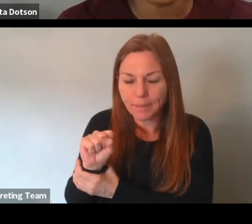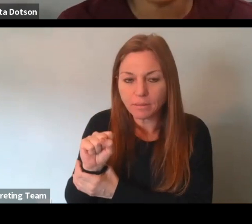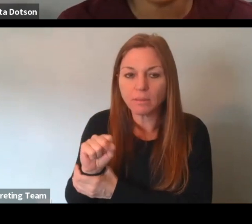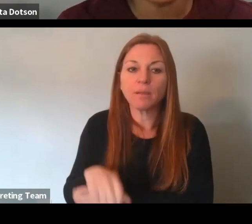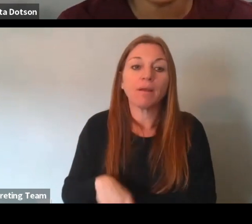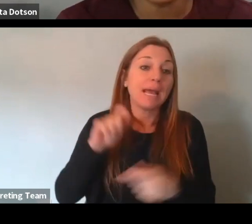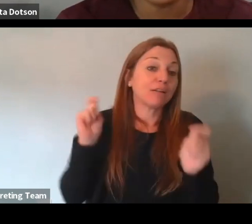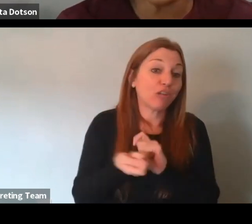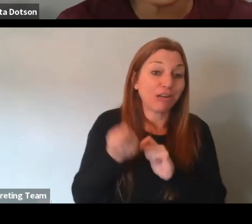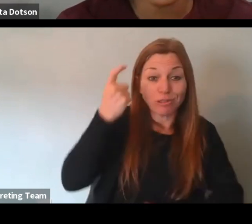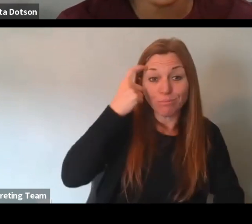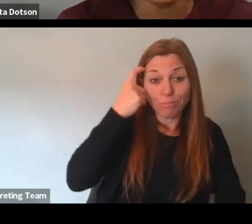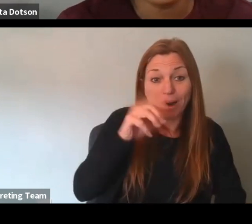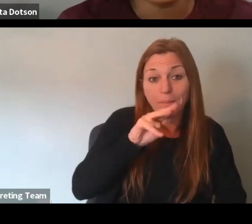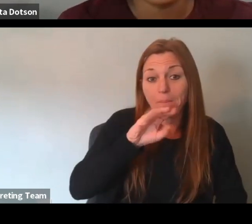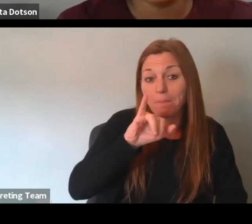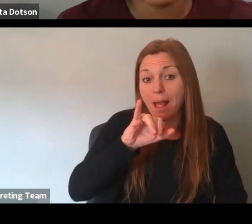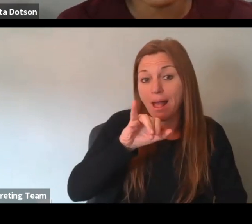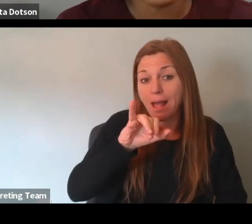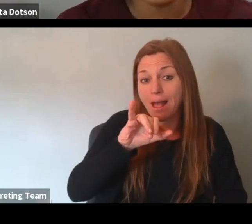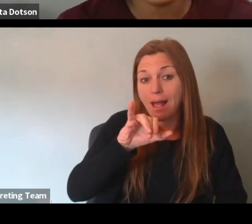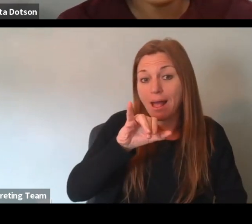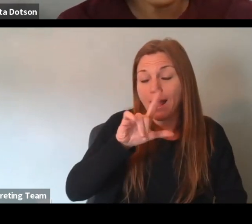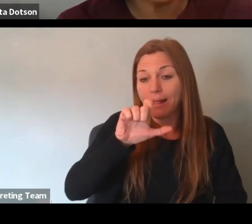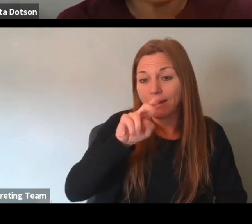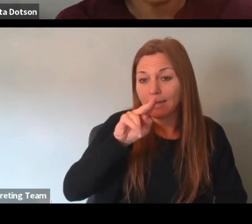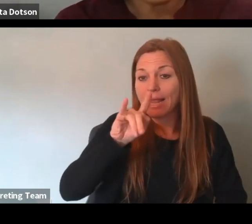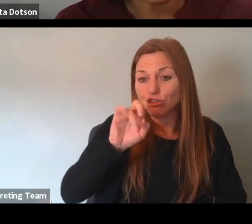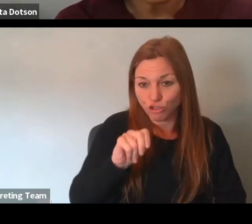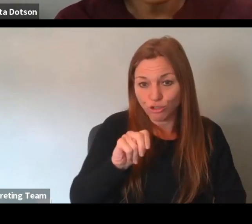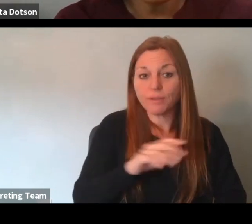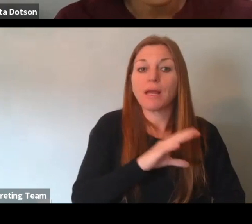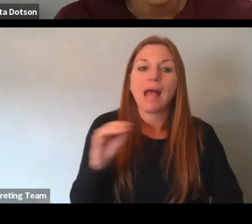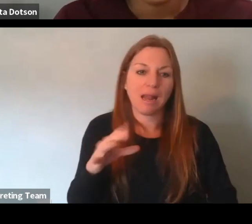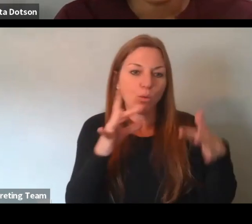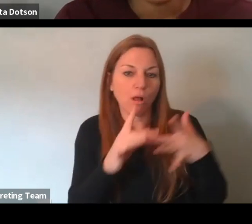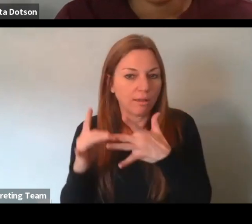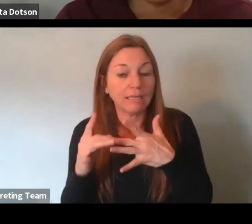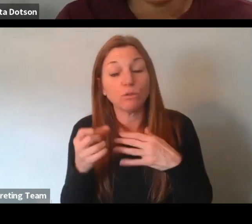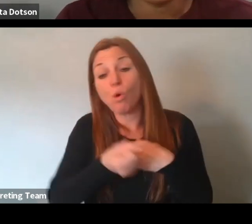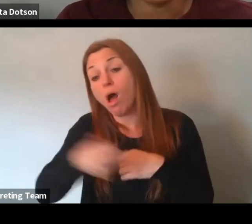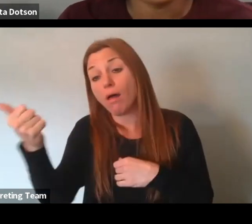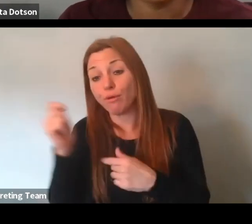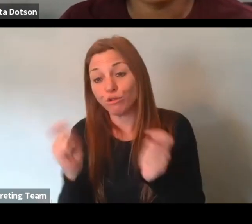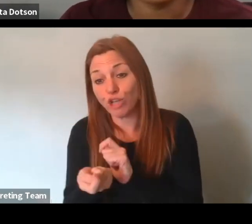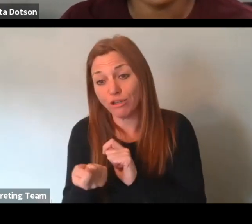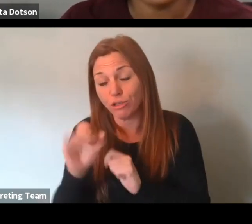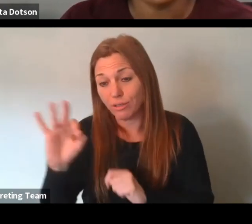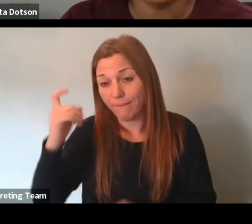of changes in the brain, such as overproduction of myelinating cells.